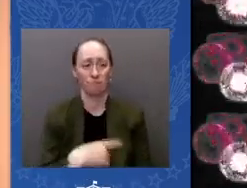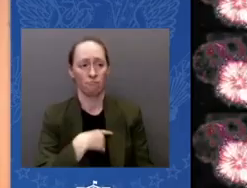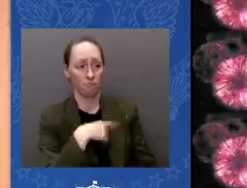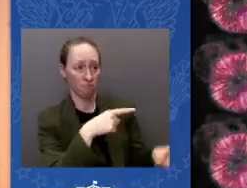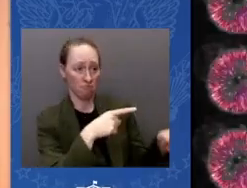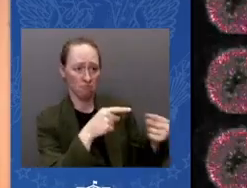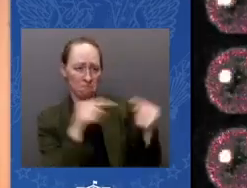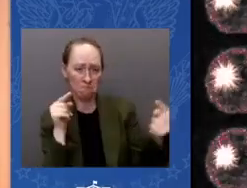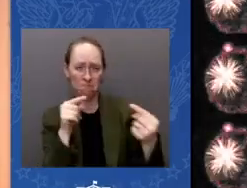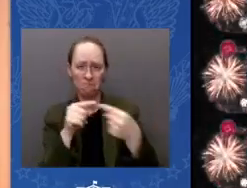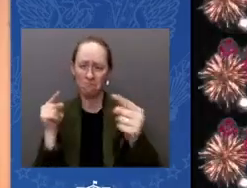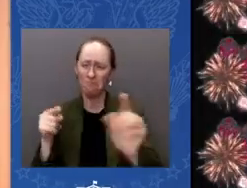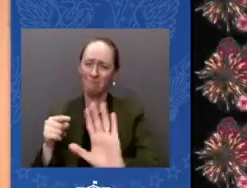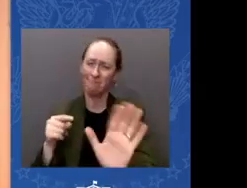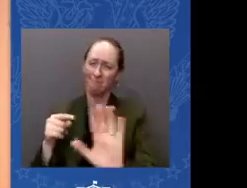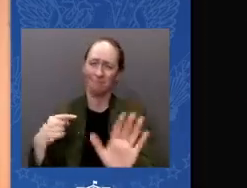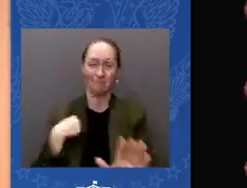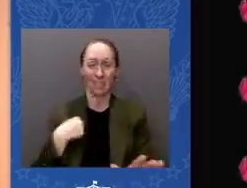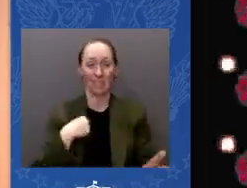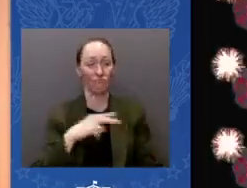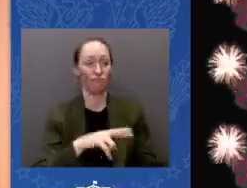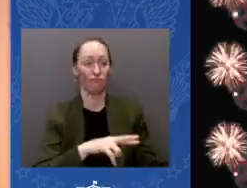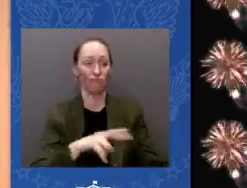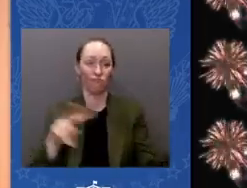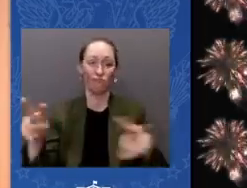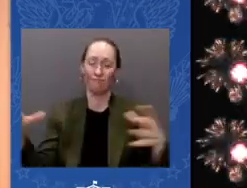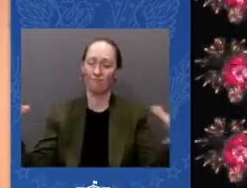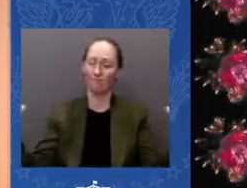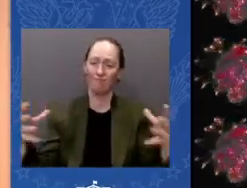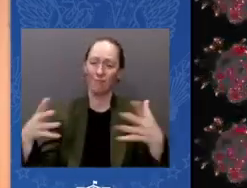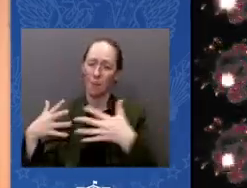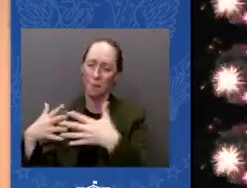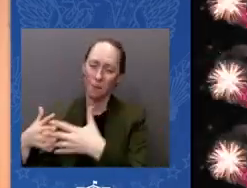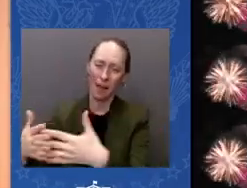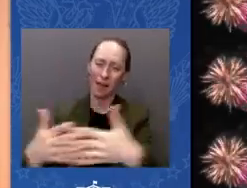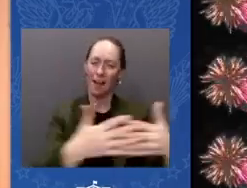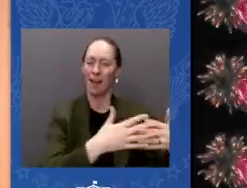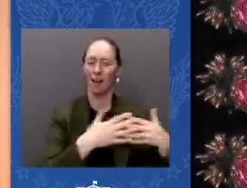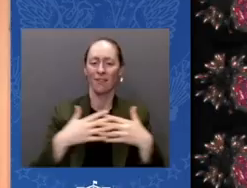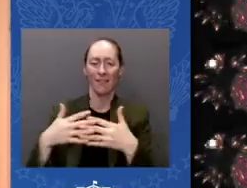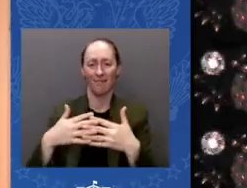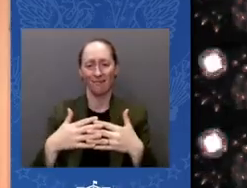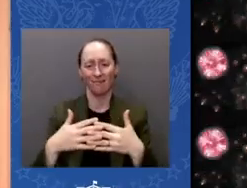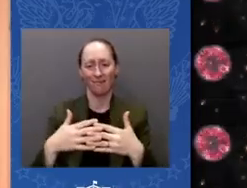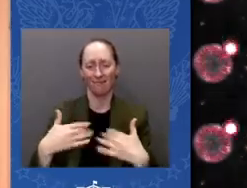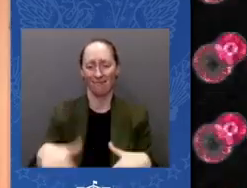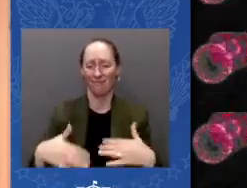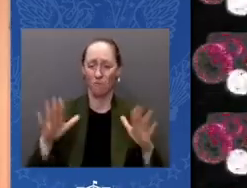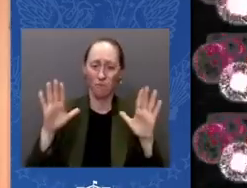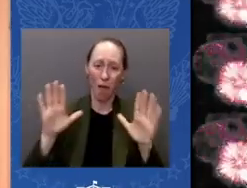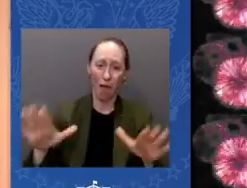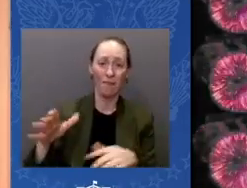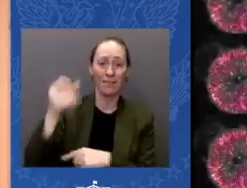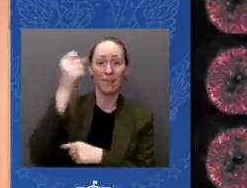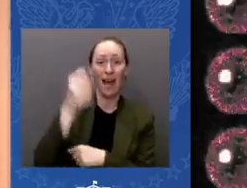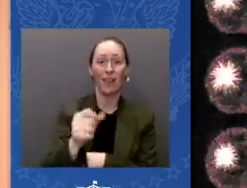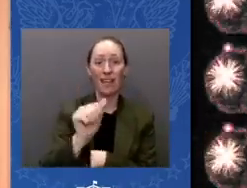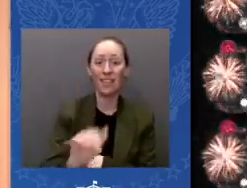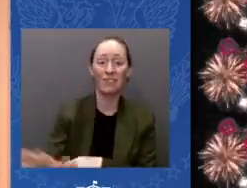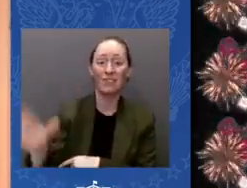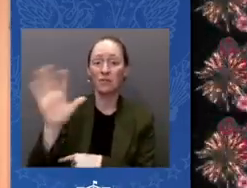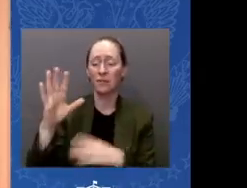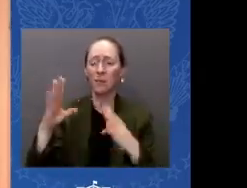South Asian community all across America, helping us emerge stronger from this pandemic, building an economy that works for